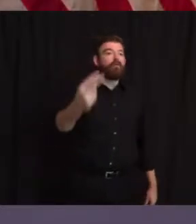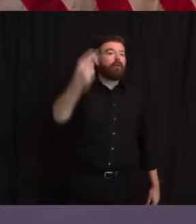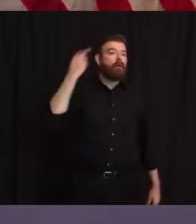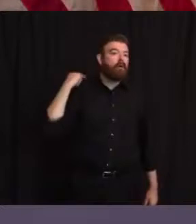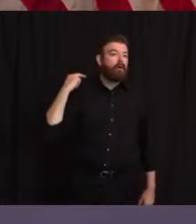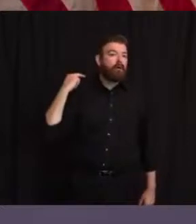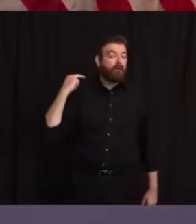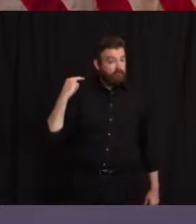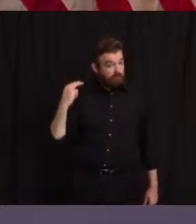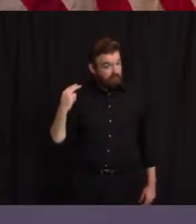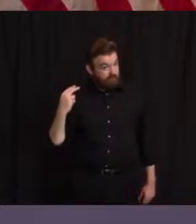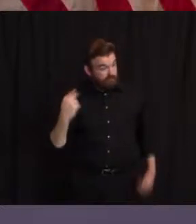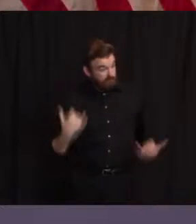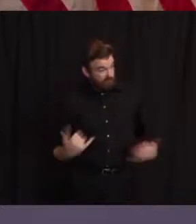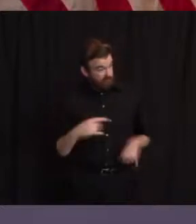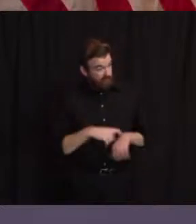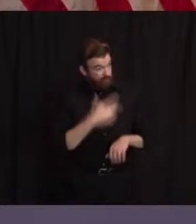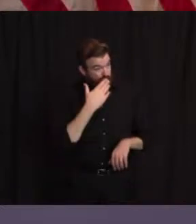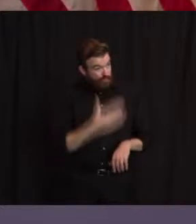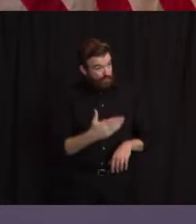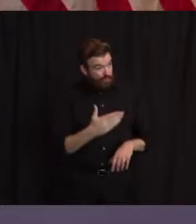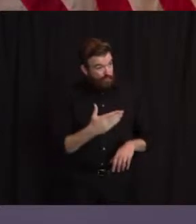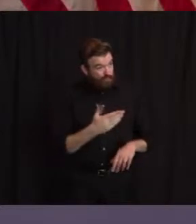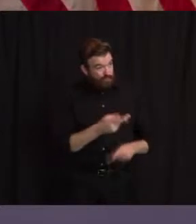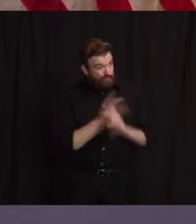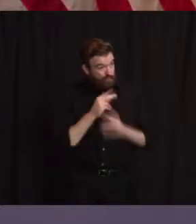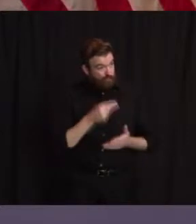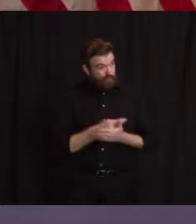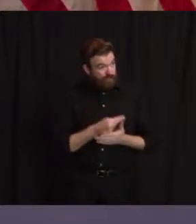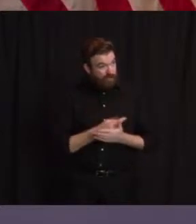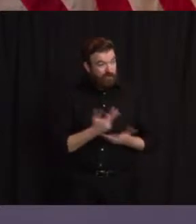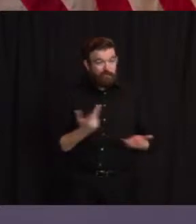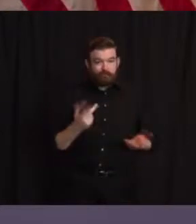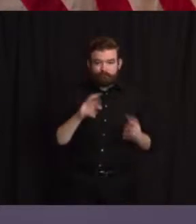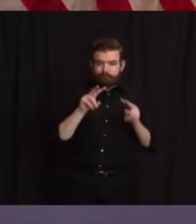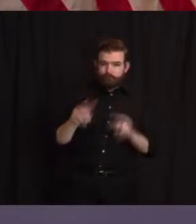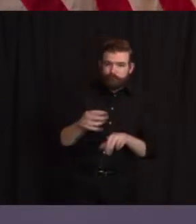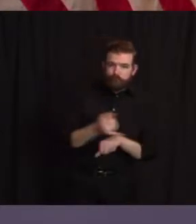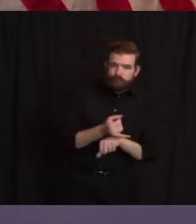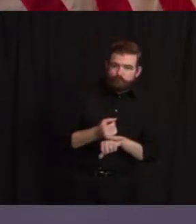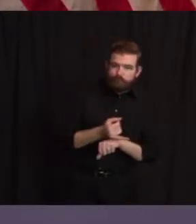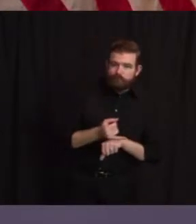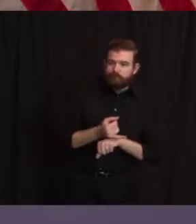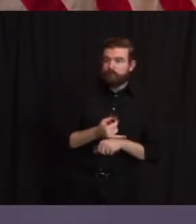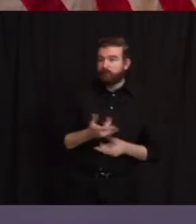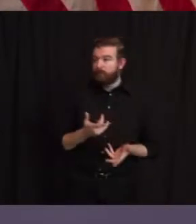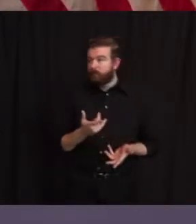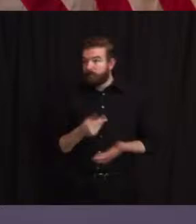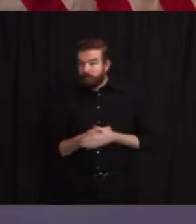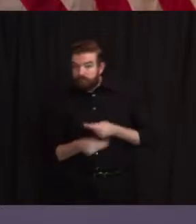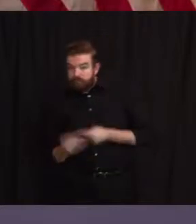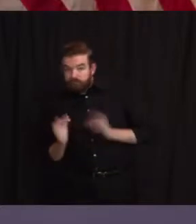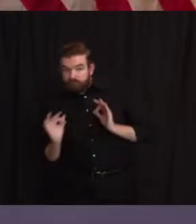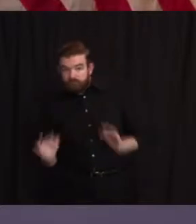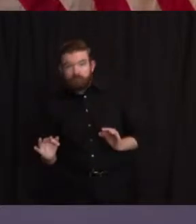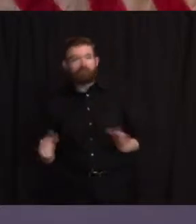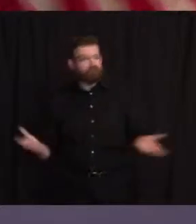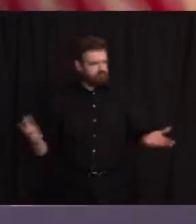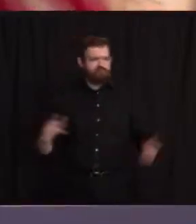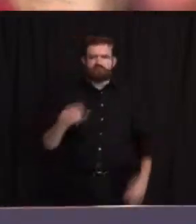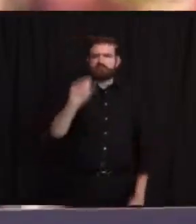were the use of proceeds prudent, the answer will be a resounding yes to both. Liz, do you want to add anything to